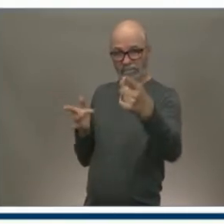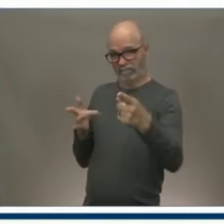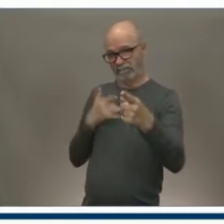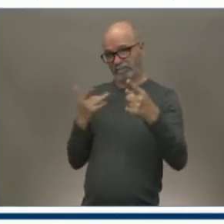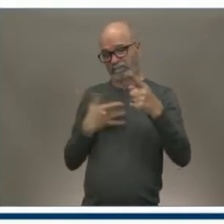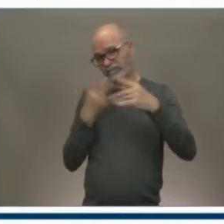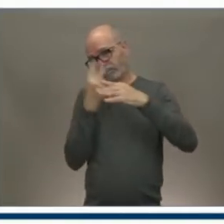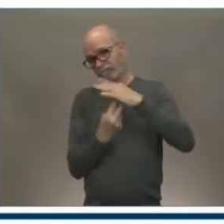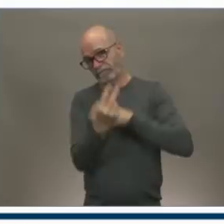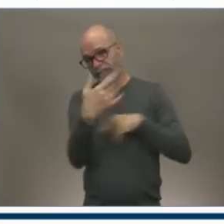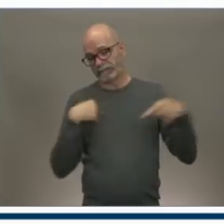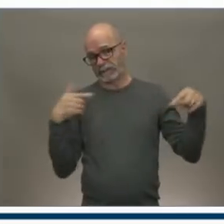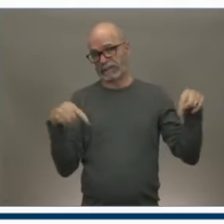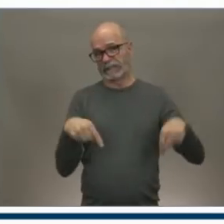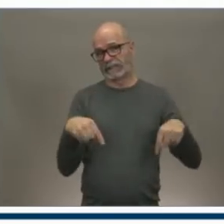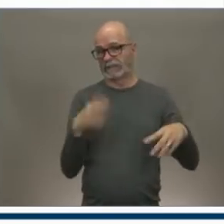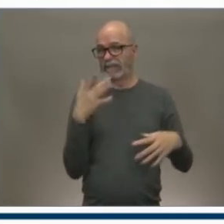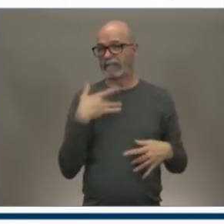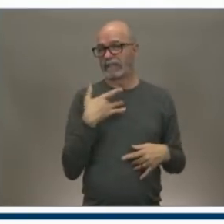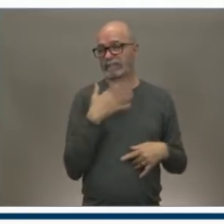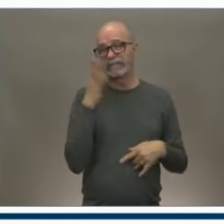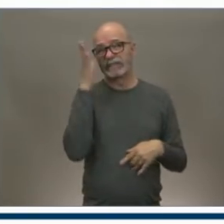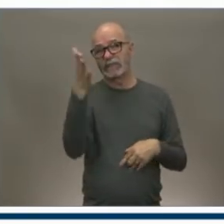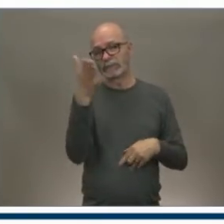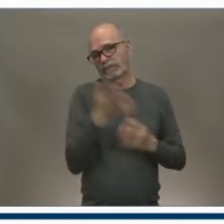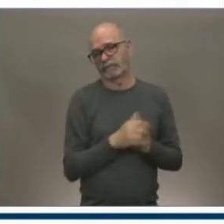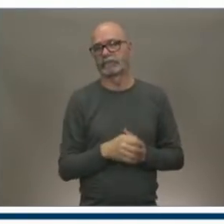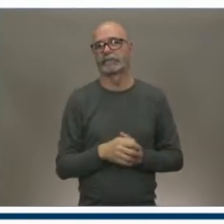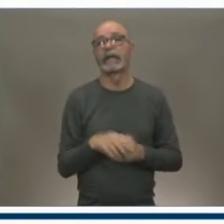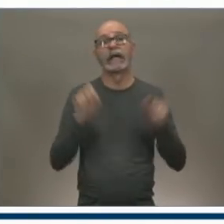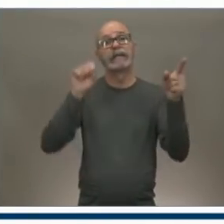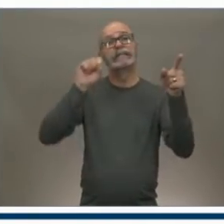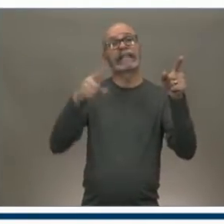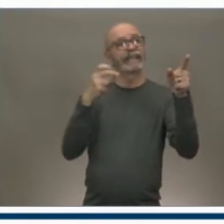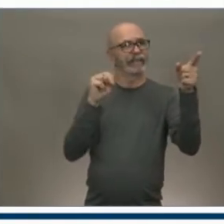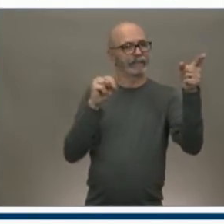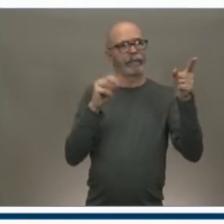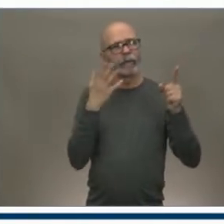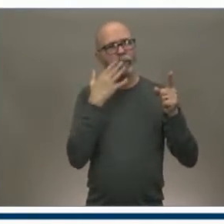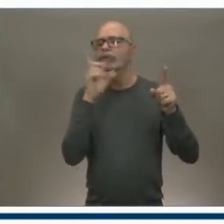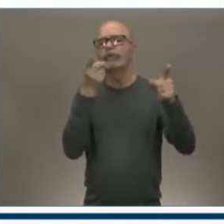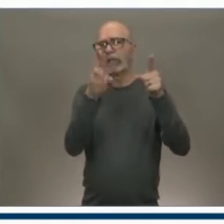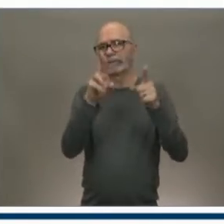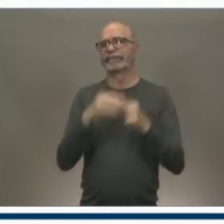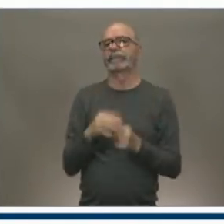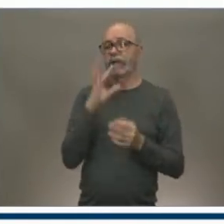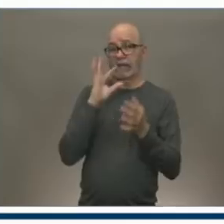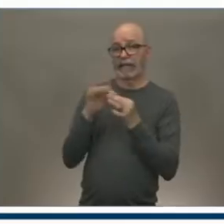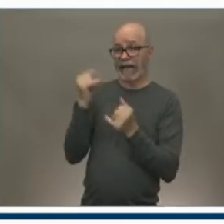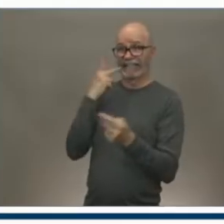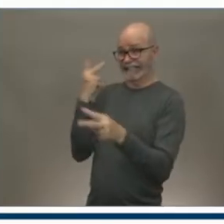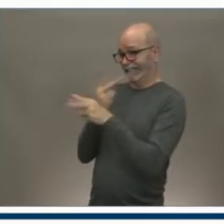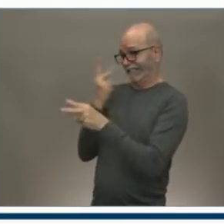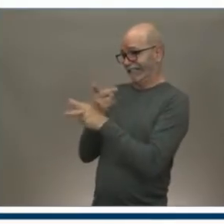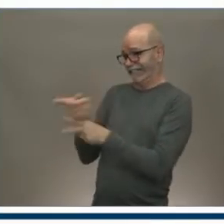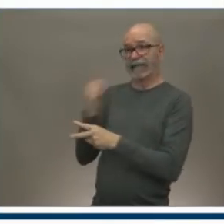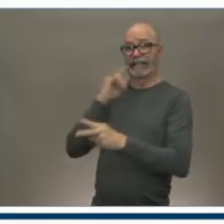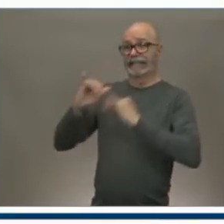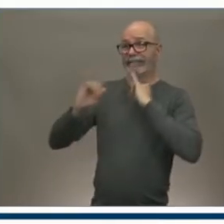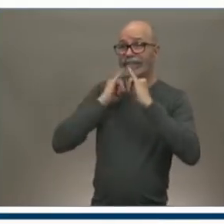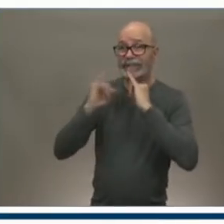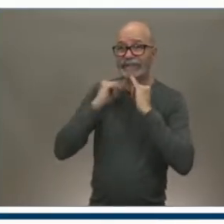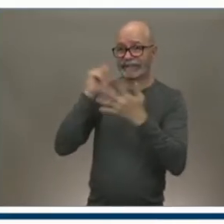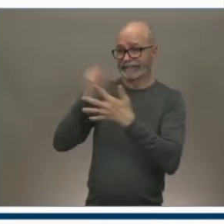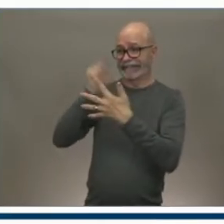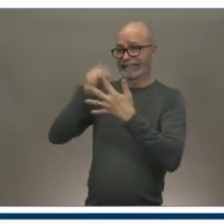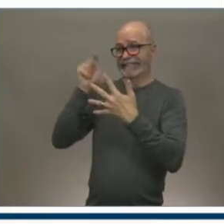variant. So I'll speak to the Alberta situation. If you actually read the interview, we're already doing that in Nova Scotia.